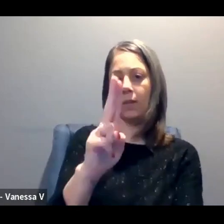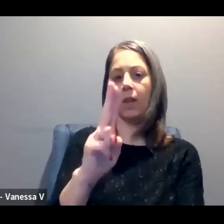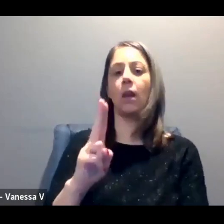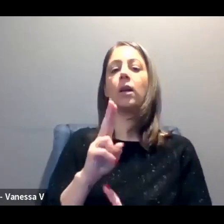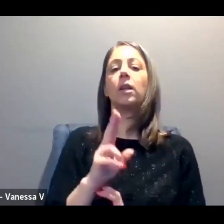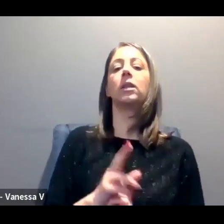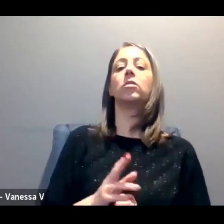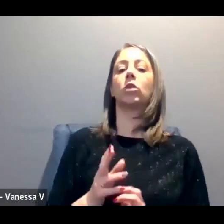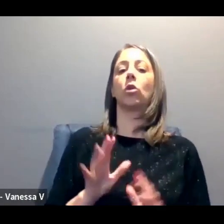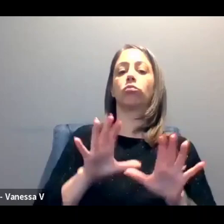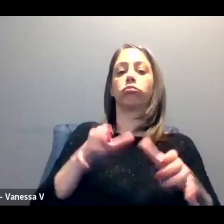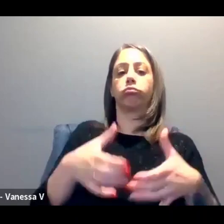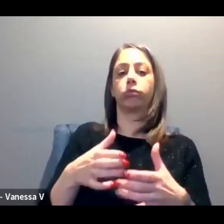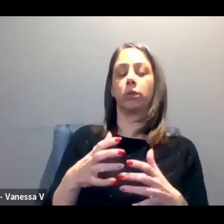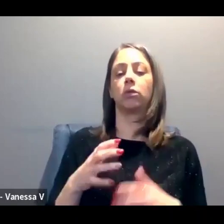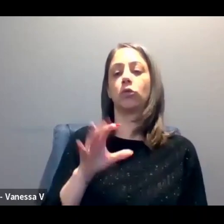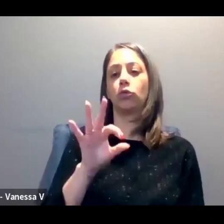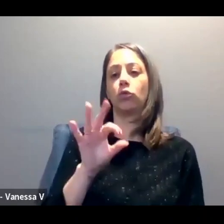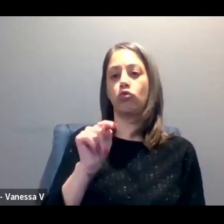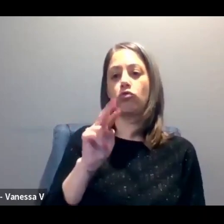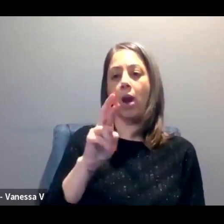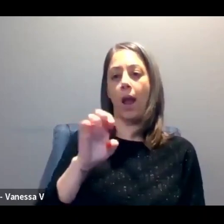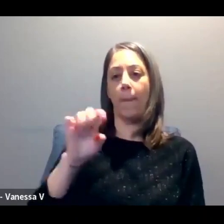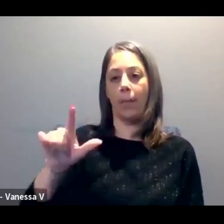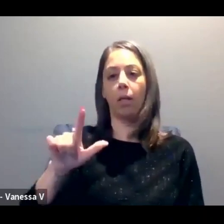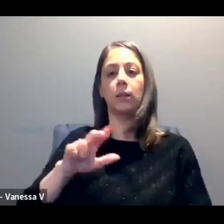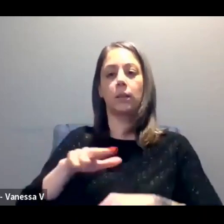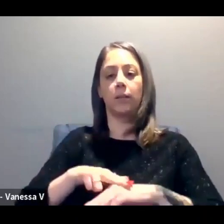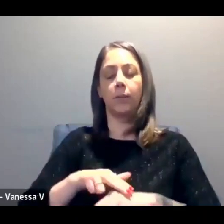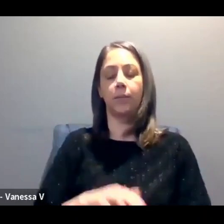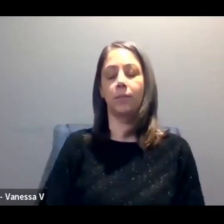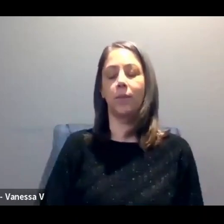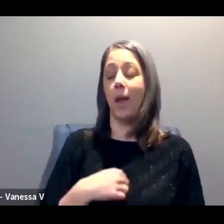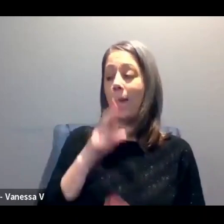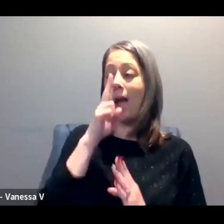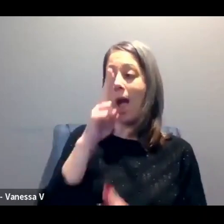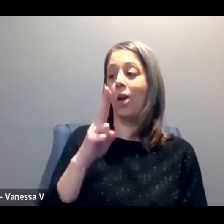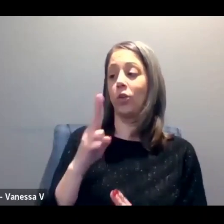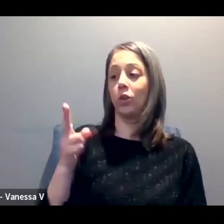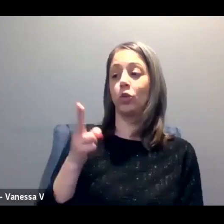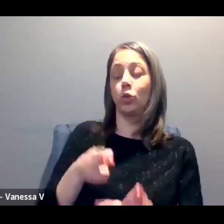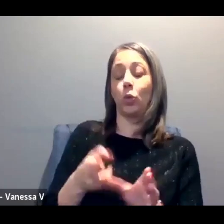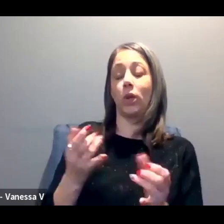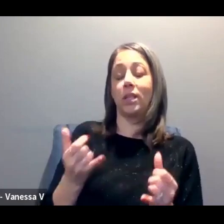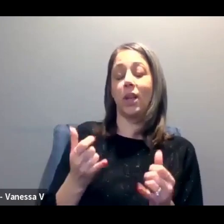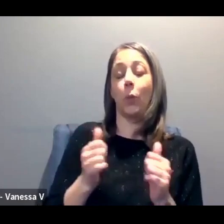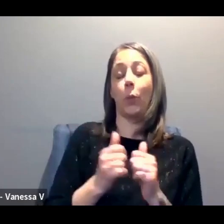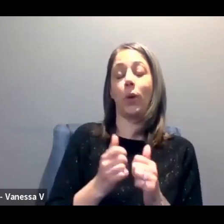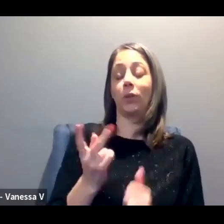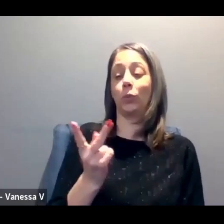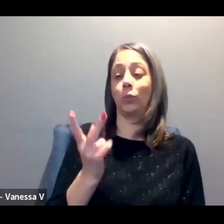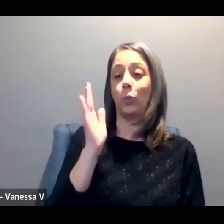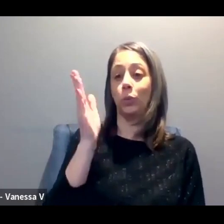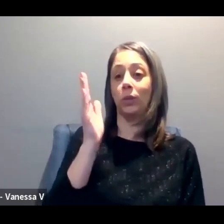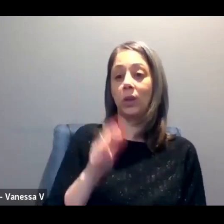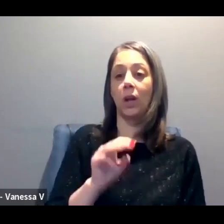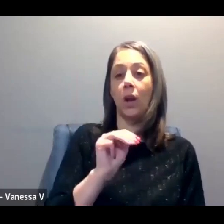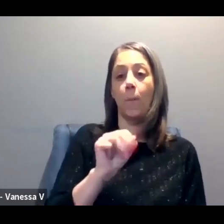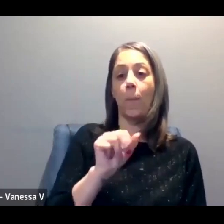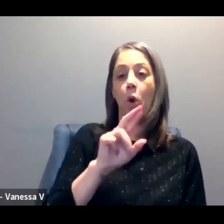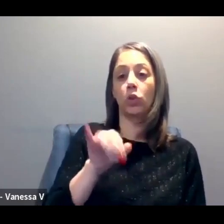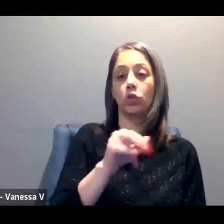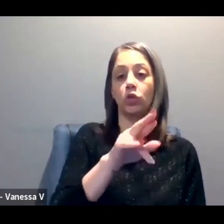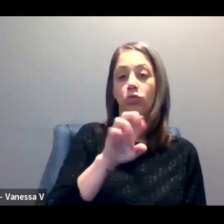of tribal nations. So I am honored to be joined today by today's presenters, Marjorie and